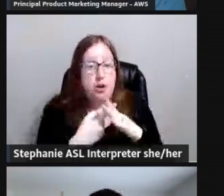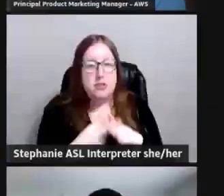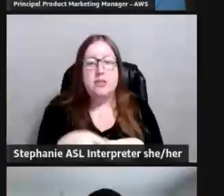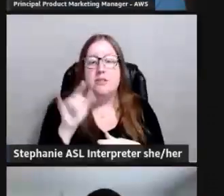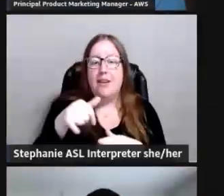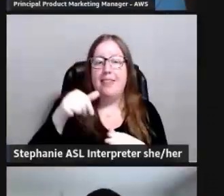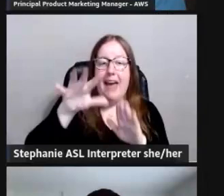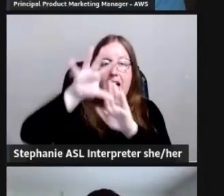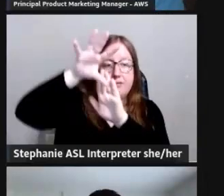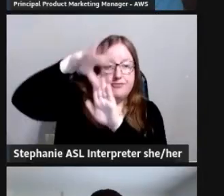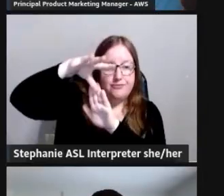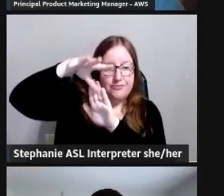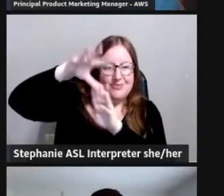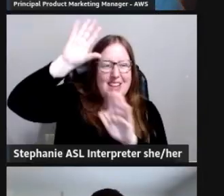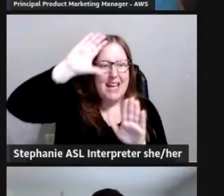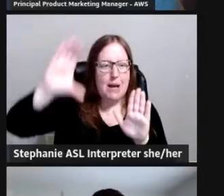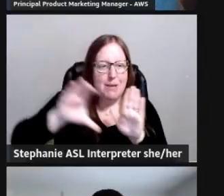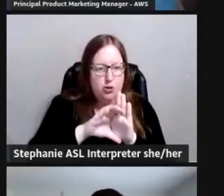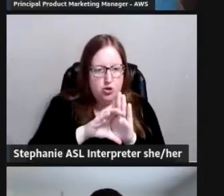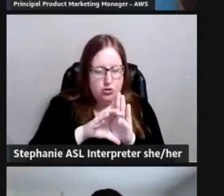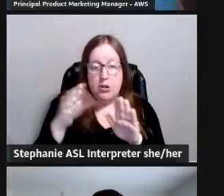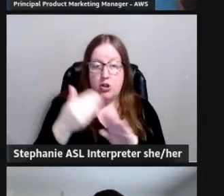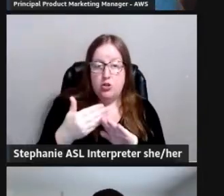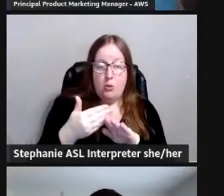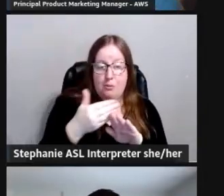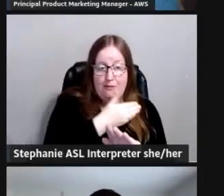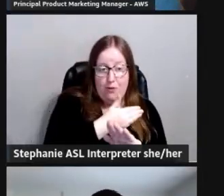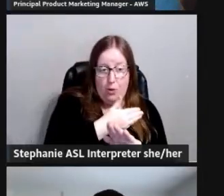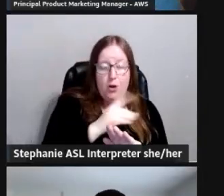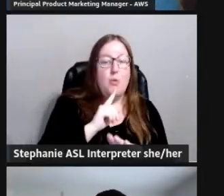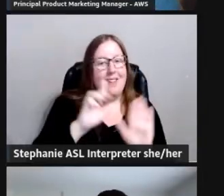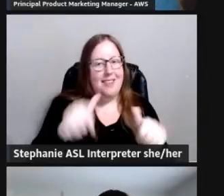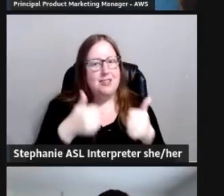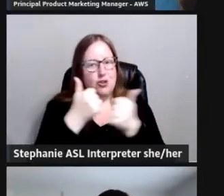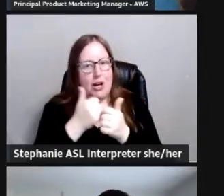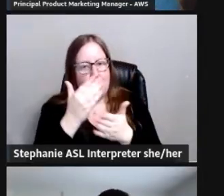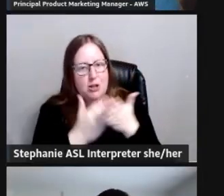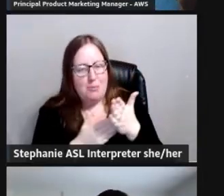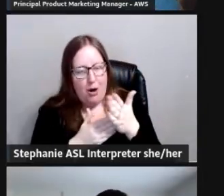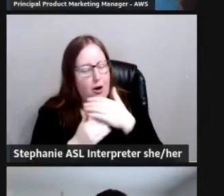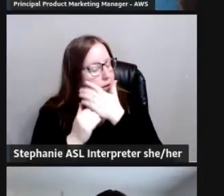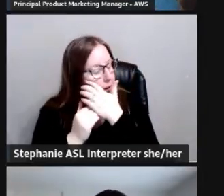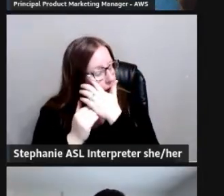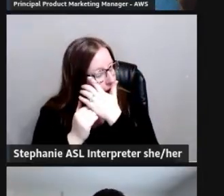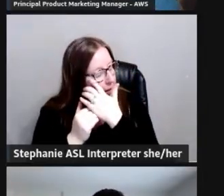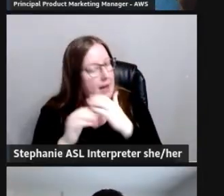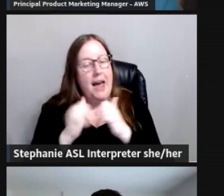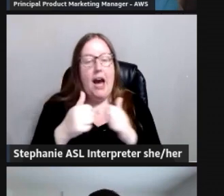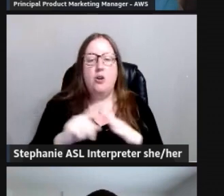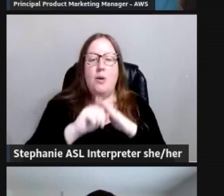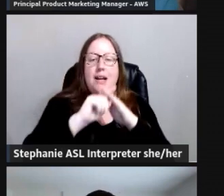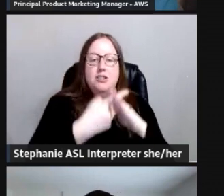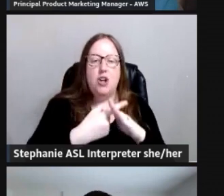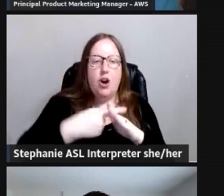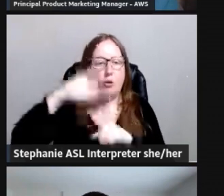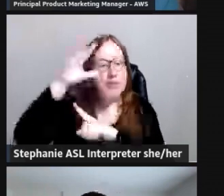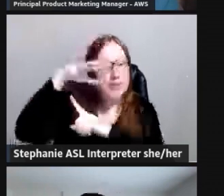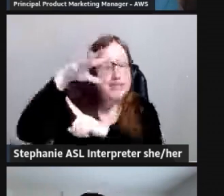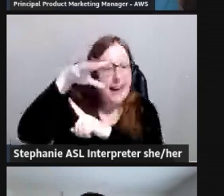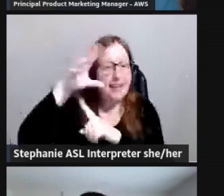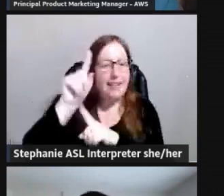satellite imagery data. So before, this is going to be a challenging part. Like, how do I even go and get satellite data? But